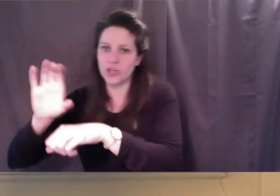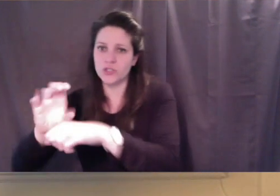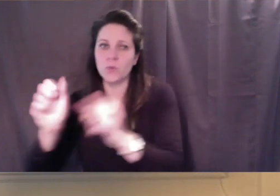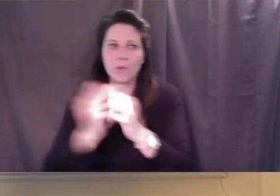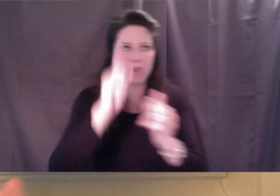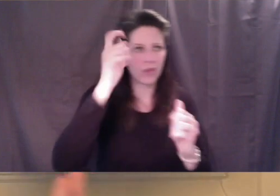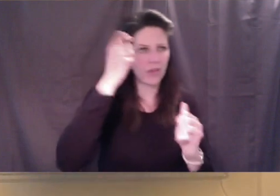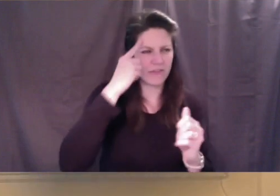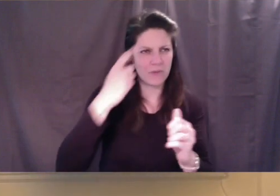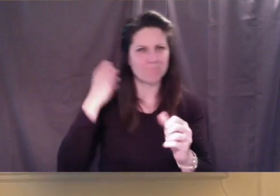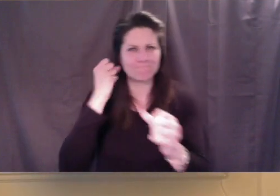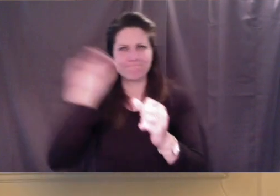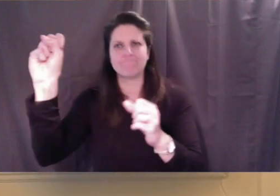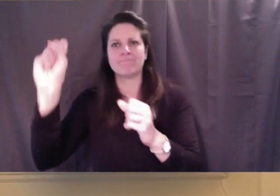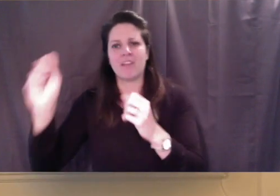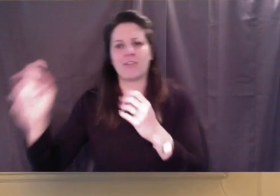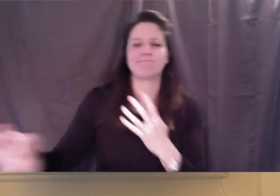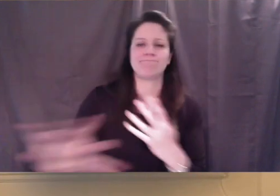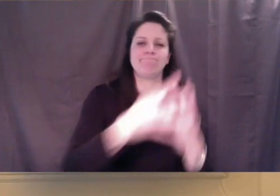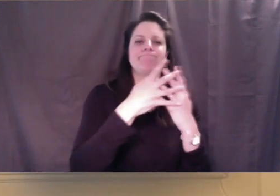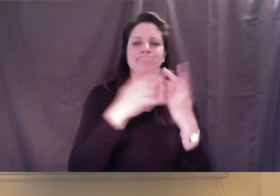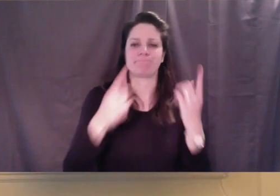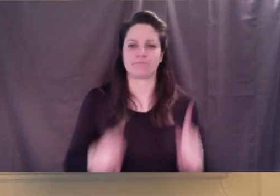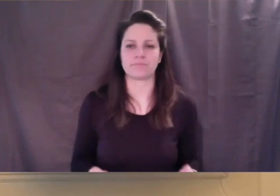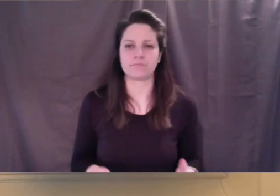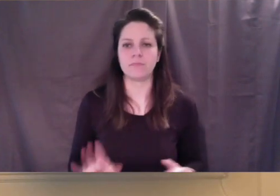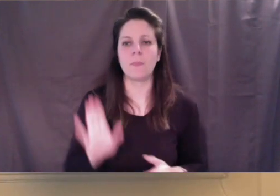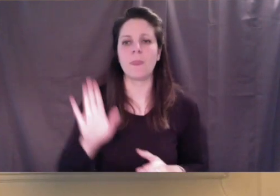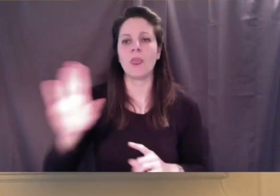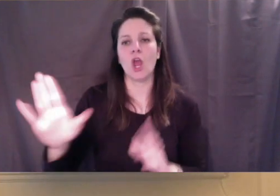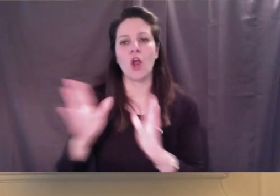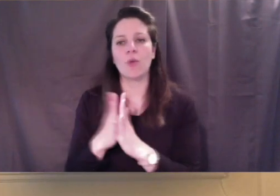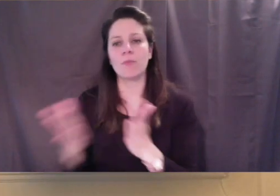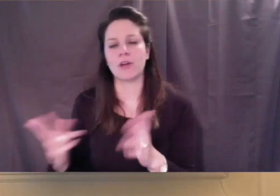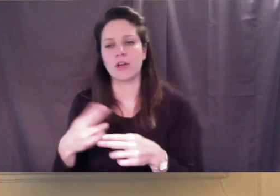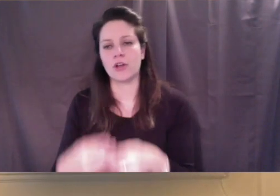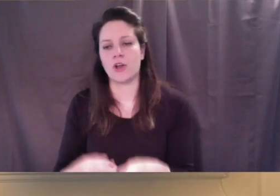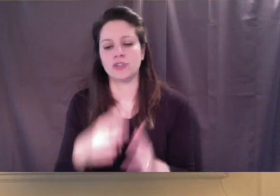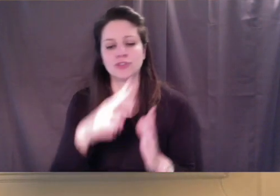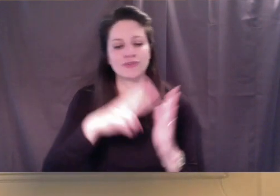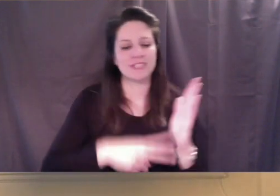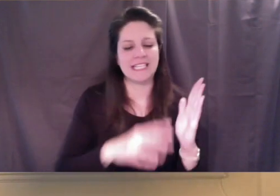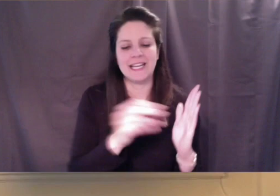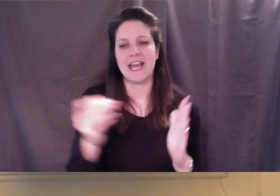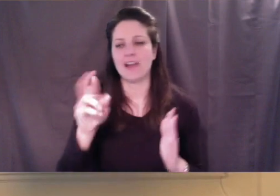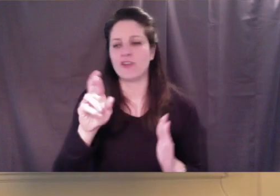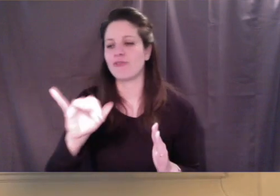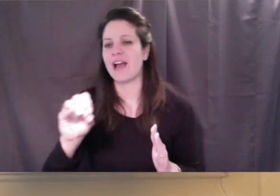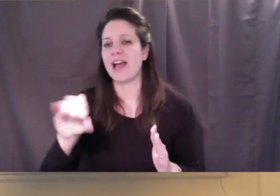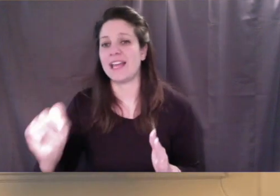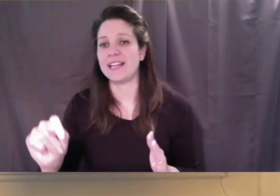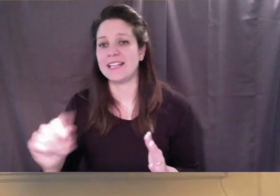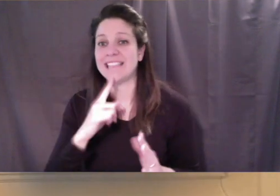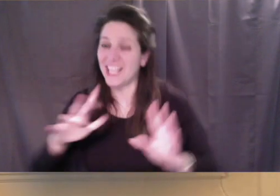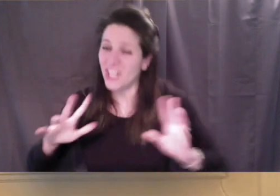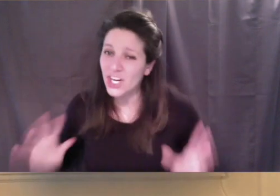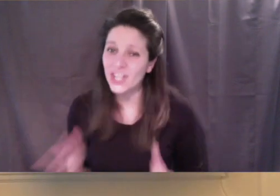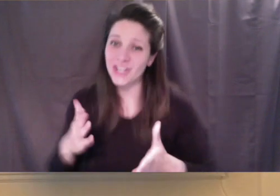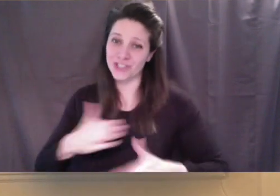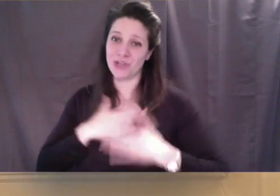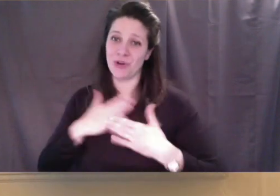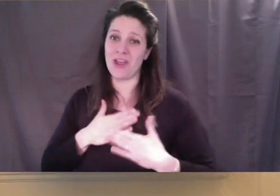Russian Orthodox Church with the Russian government. And she's written in her book, Read and Riot, about wielding joy,